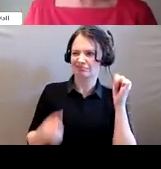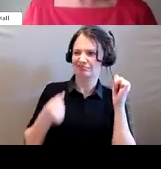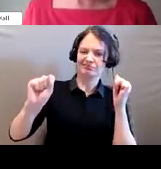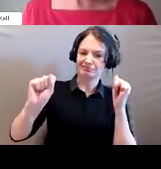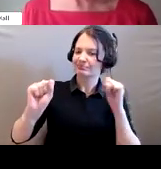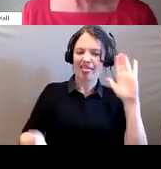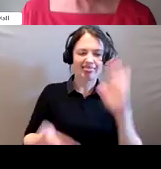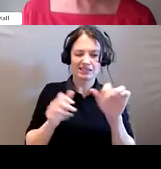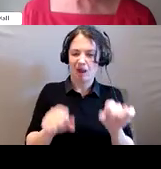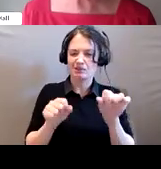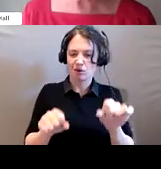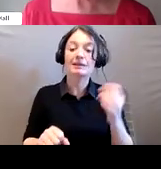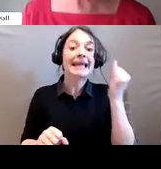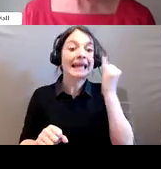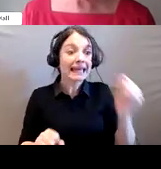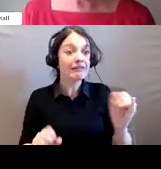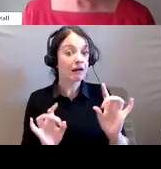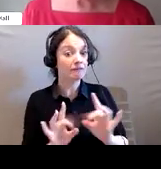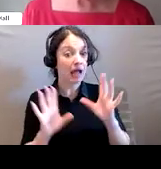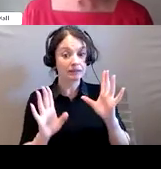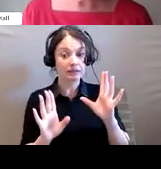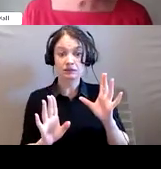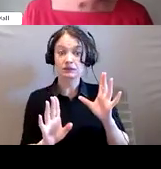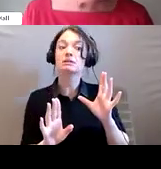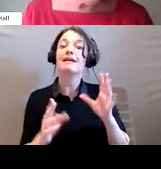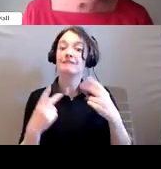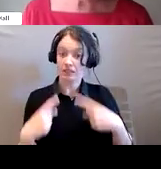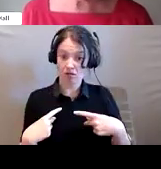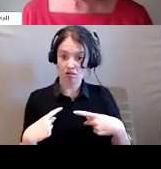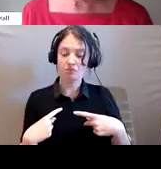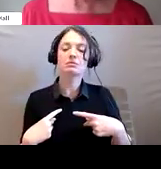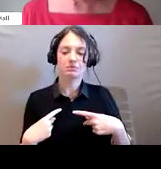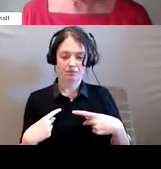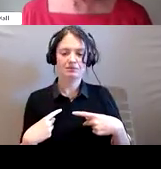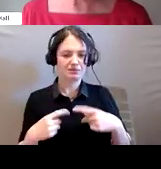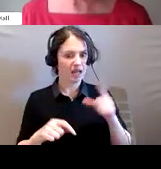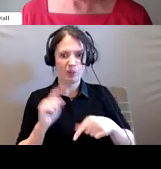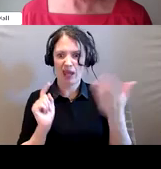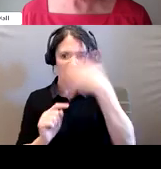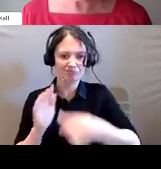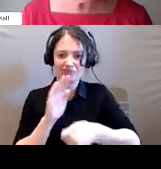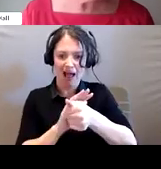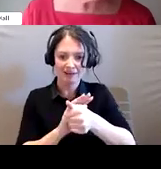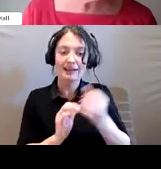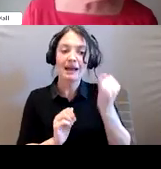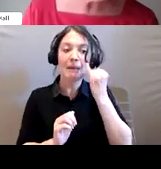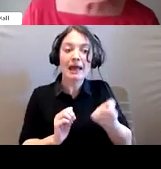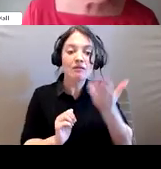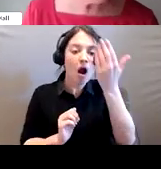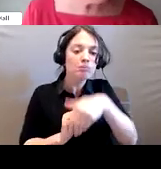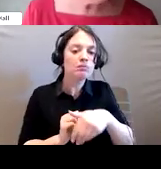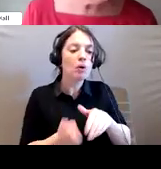much less easy to rationalize than these other kinds of more covert behaviors.